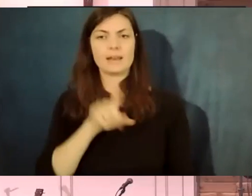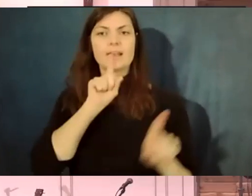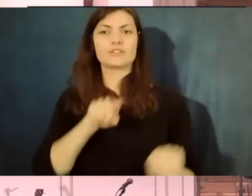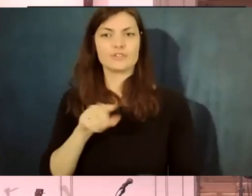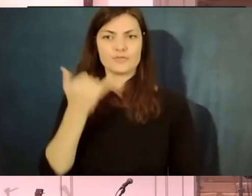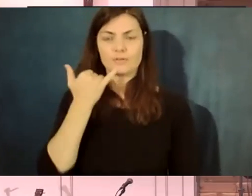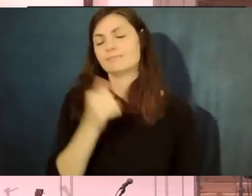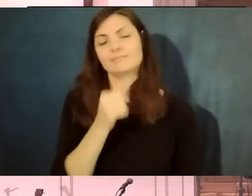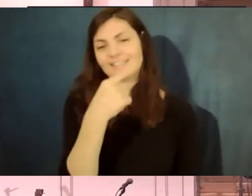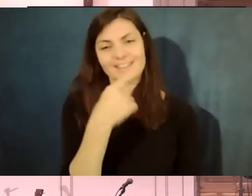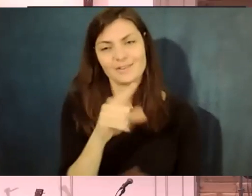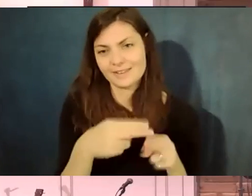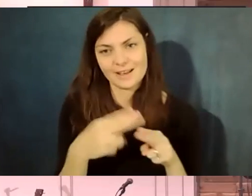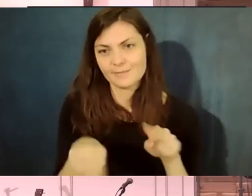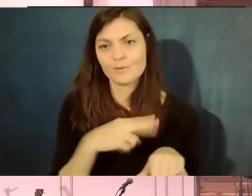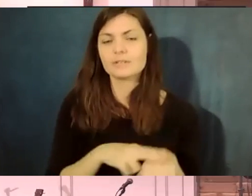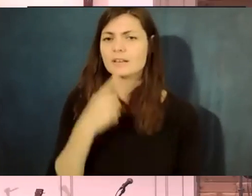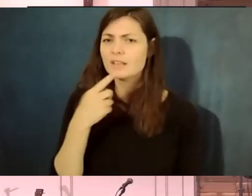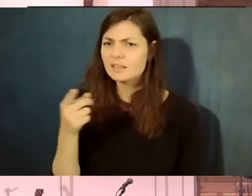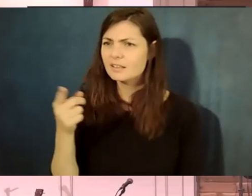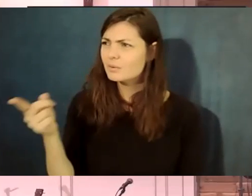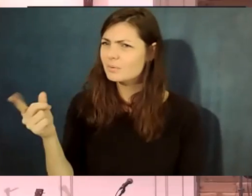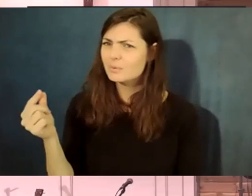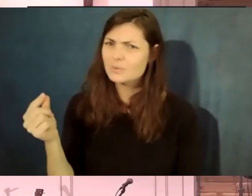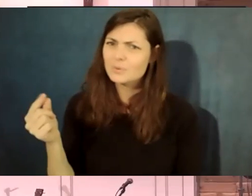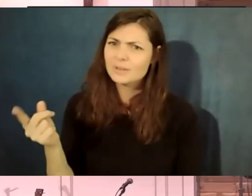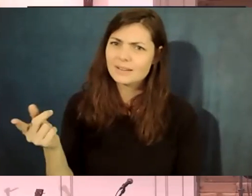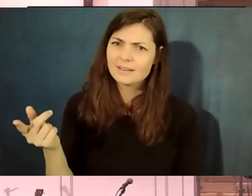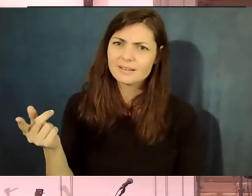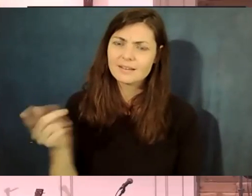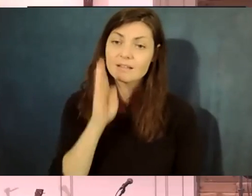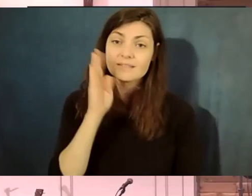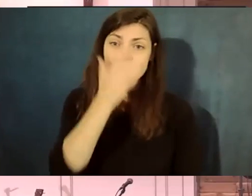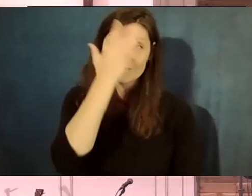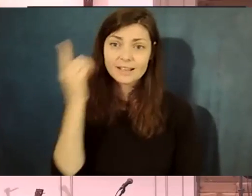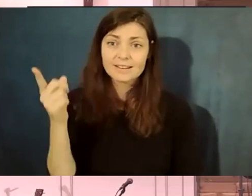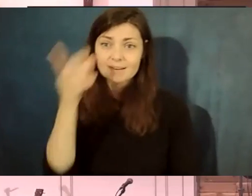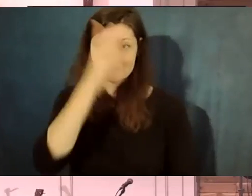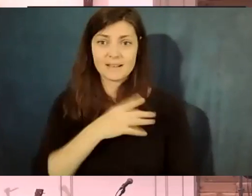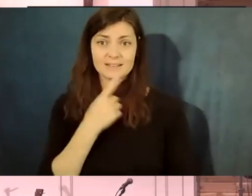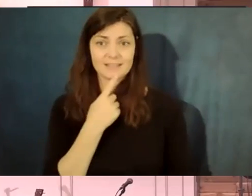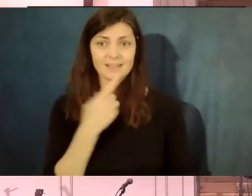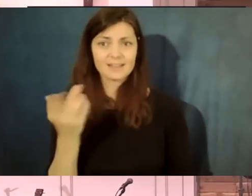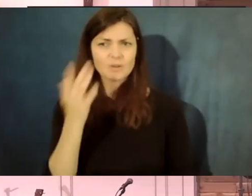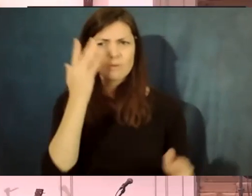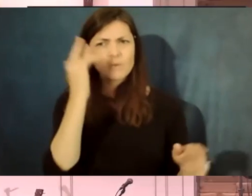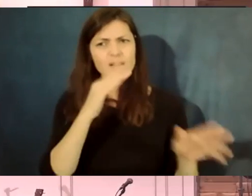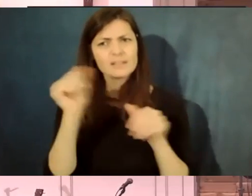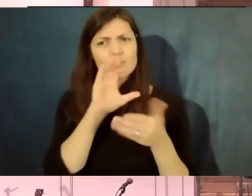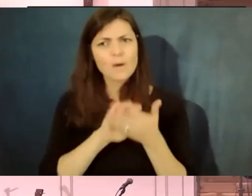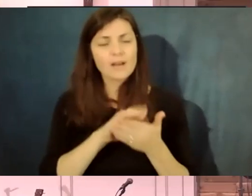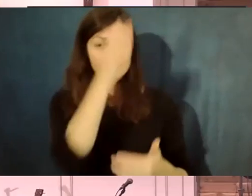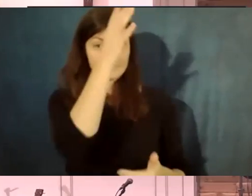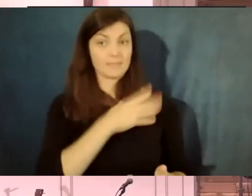I won't say his name. I said, what are you doing? And I will never forget what he said to me. He